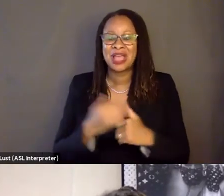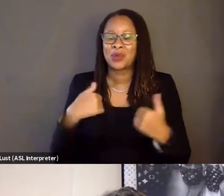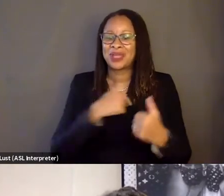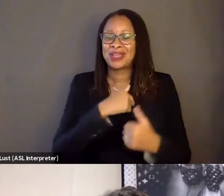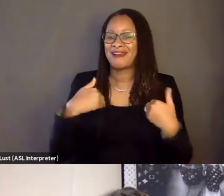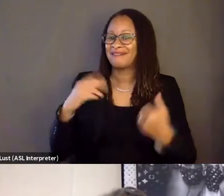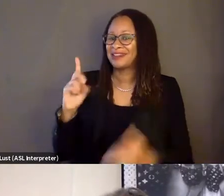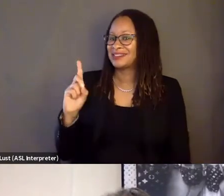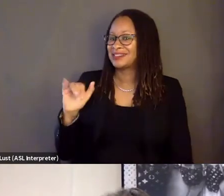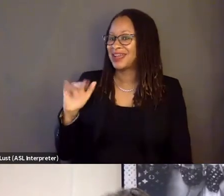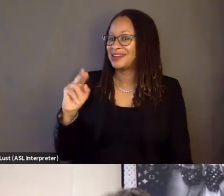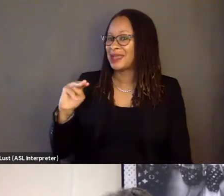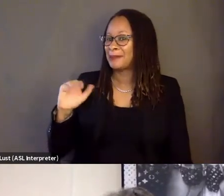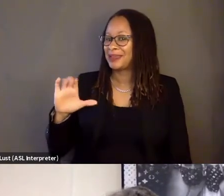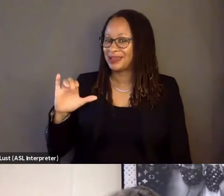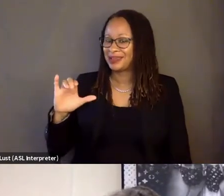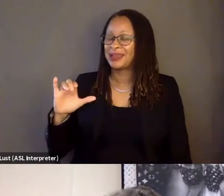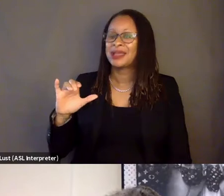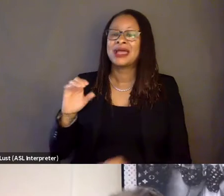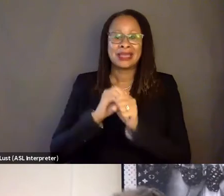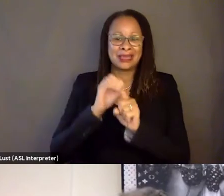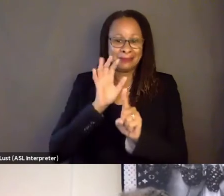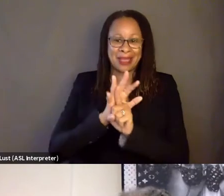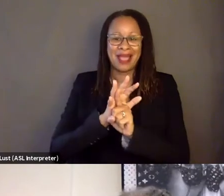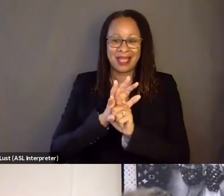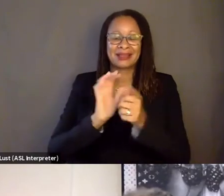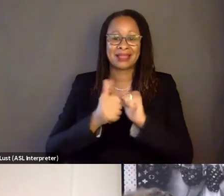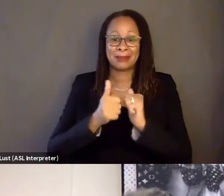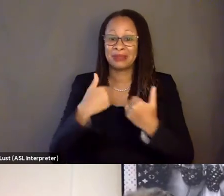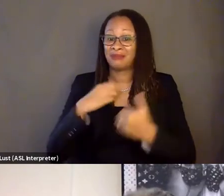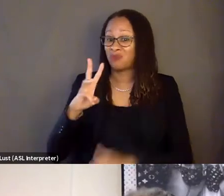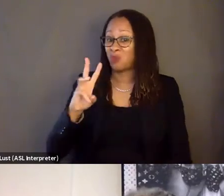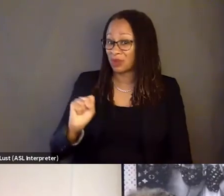dynamic impact campaign. So we have a website,